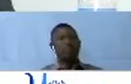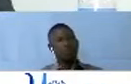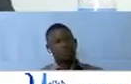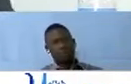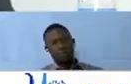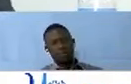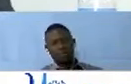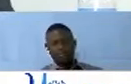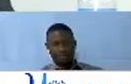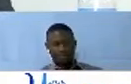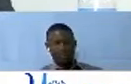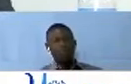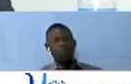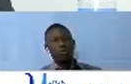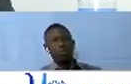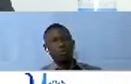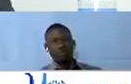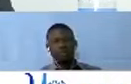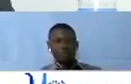Okay.